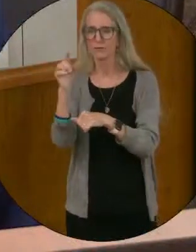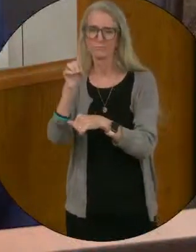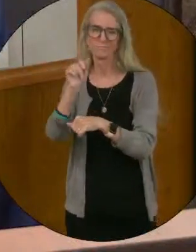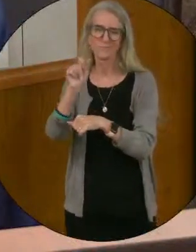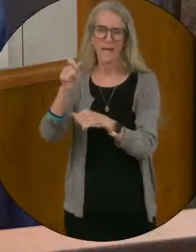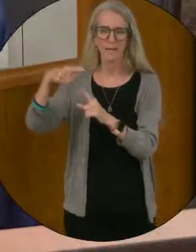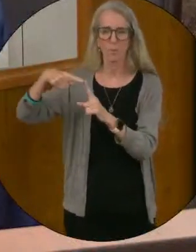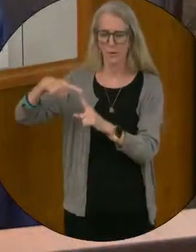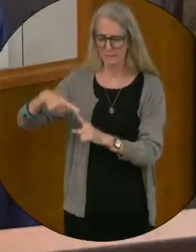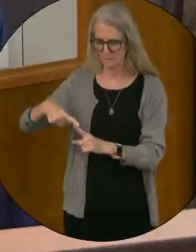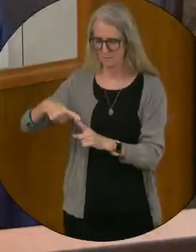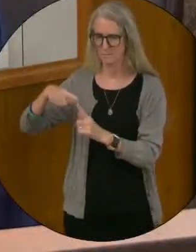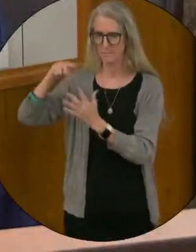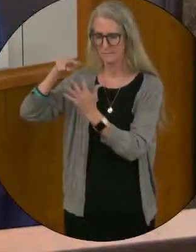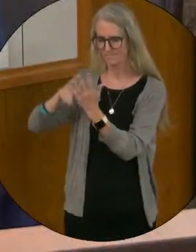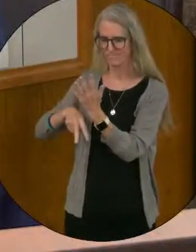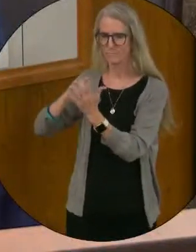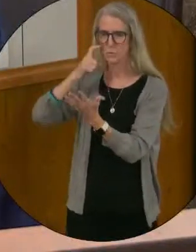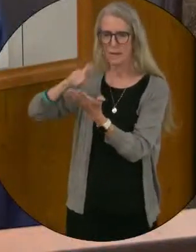points that we have